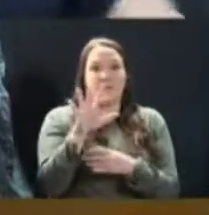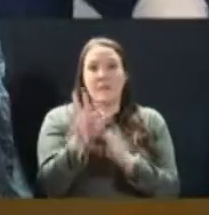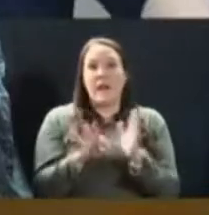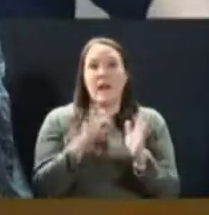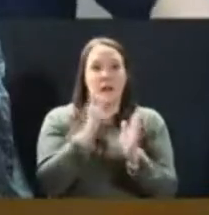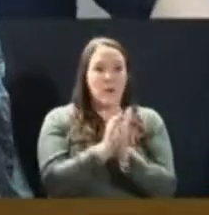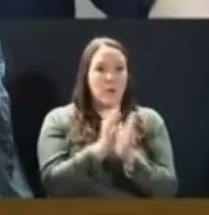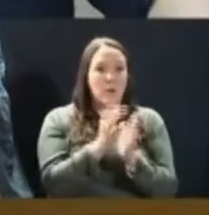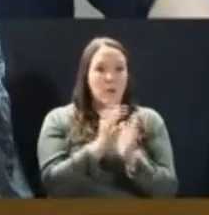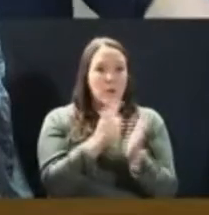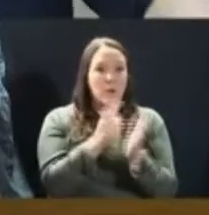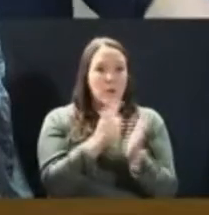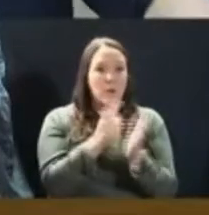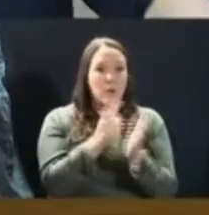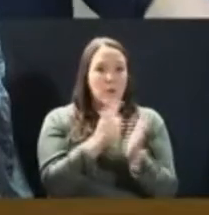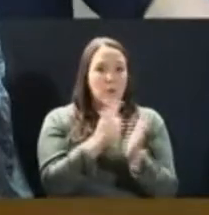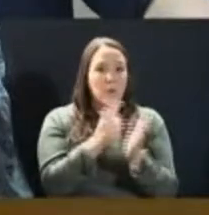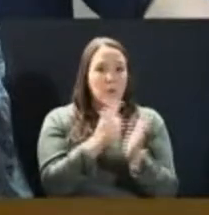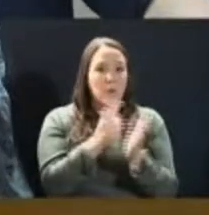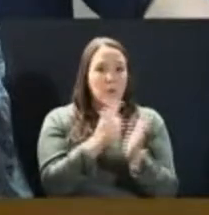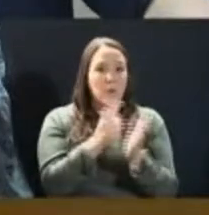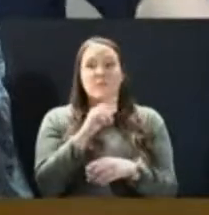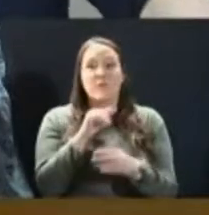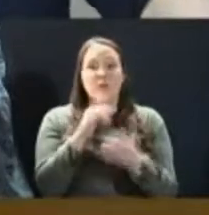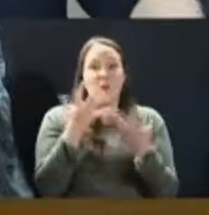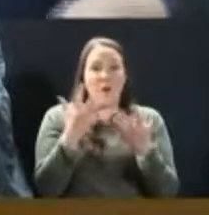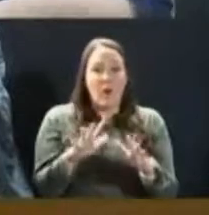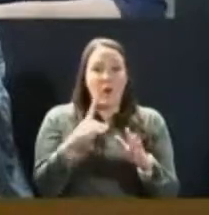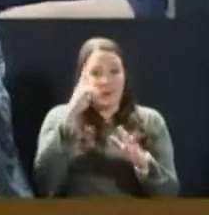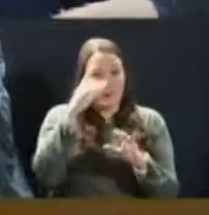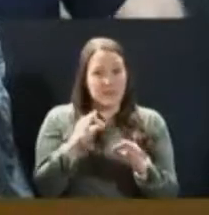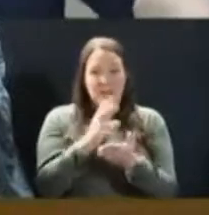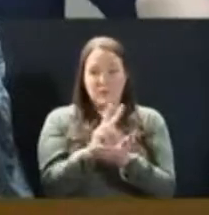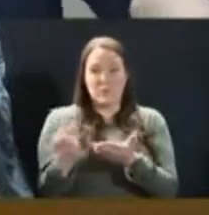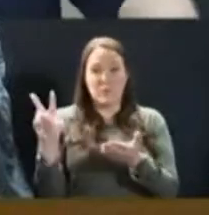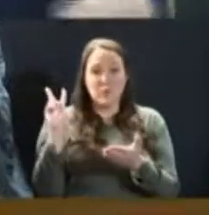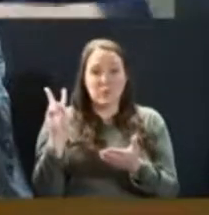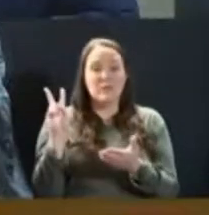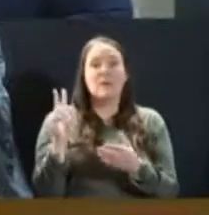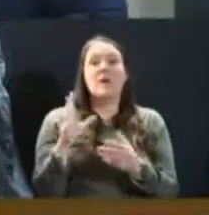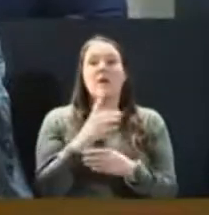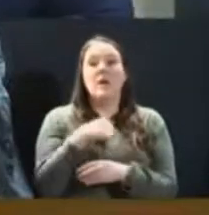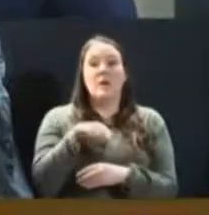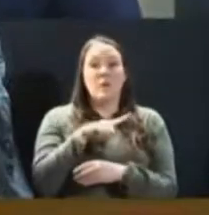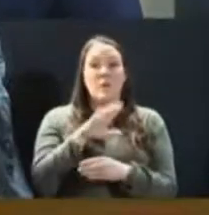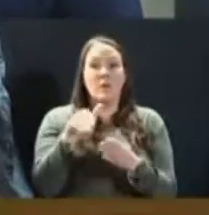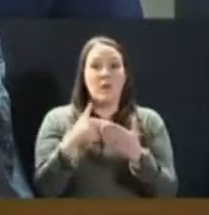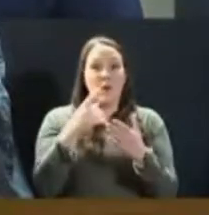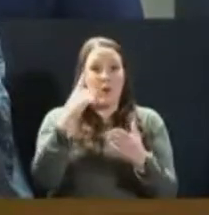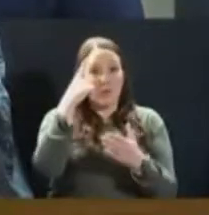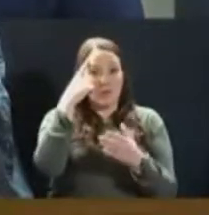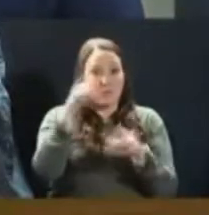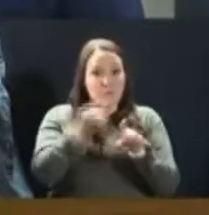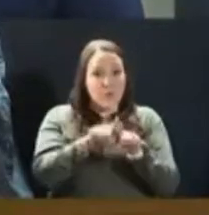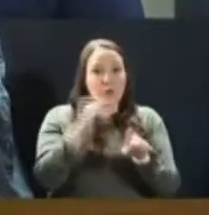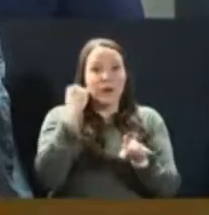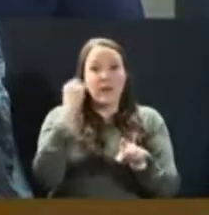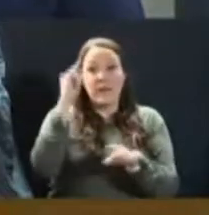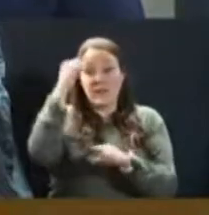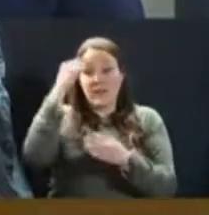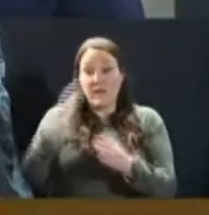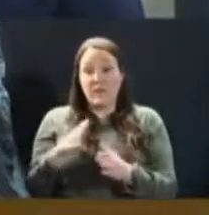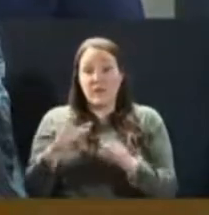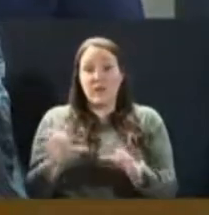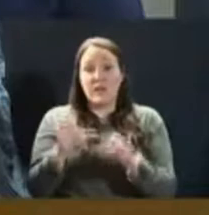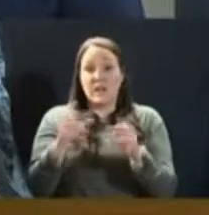forum speakers. We literally made a decision about this 2 weeks ago, and we all were in agreement that if the governor did something